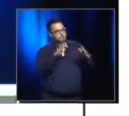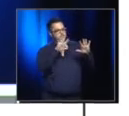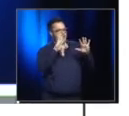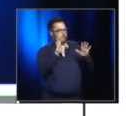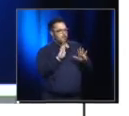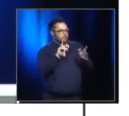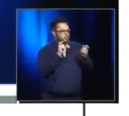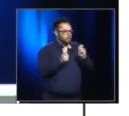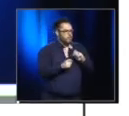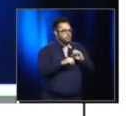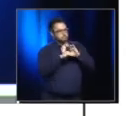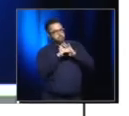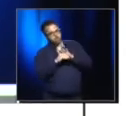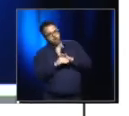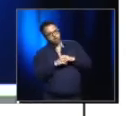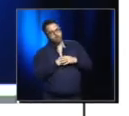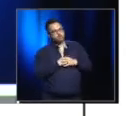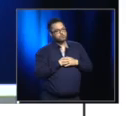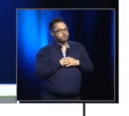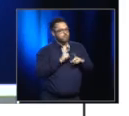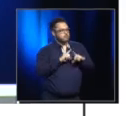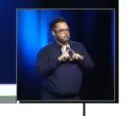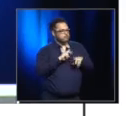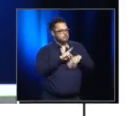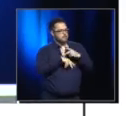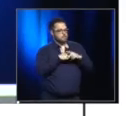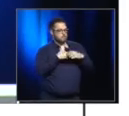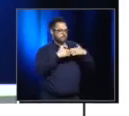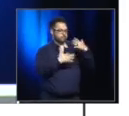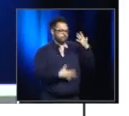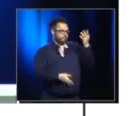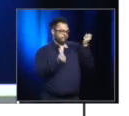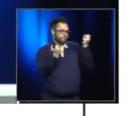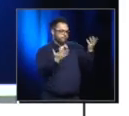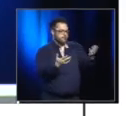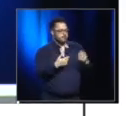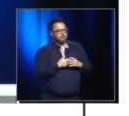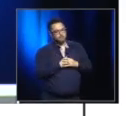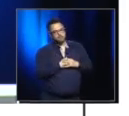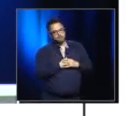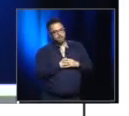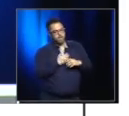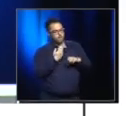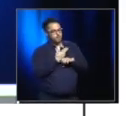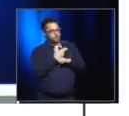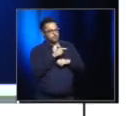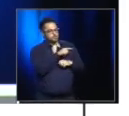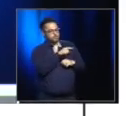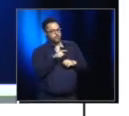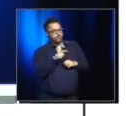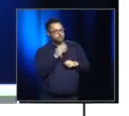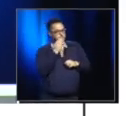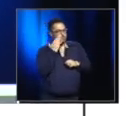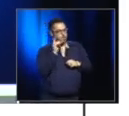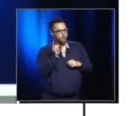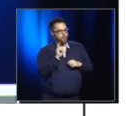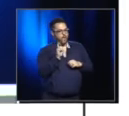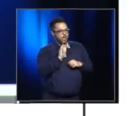change models, the CMIP models. There's a whole suite of those, and we use those to predict where our areas of ecological